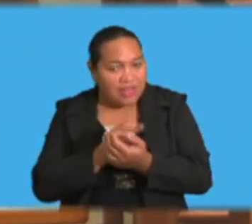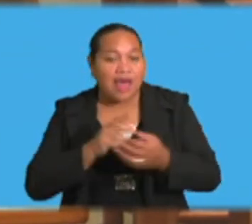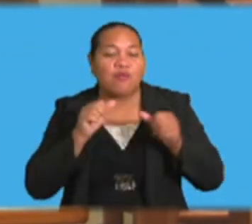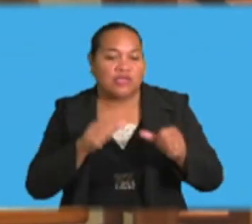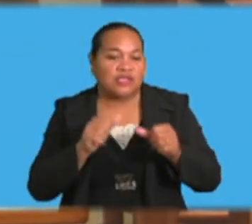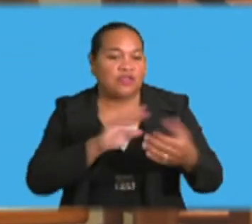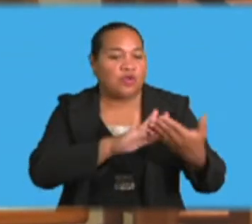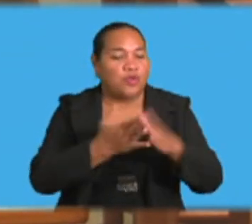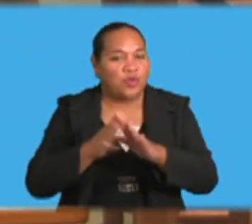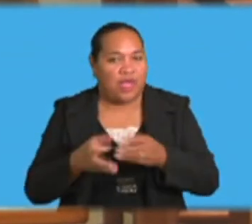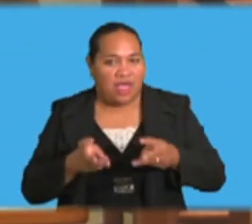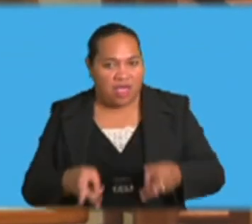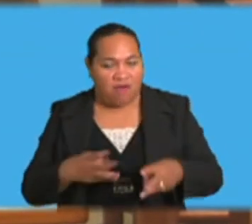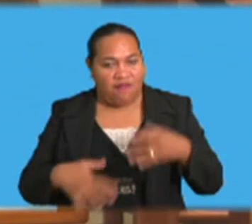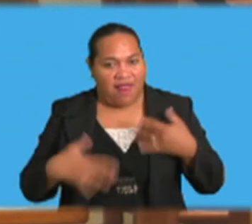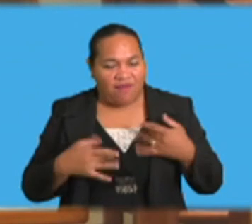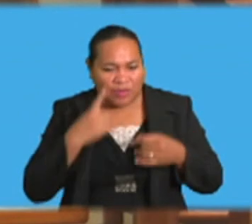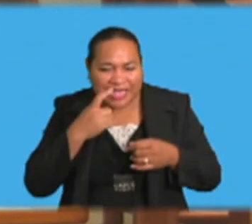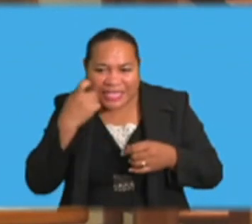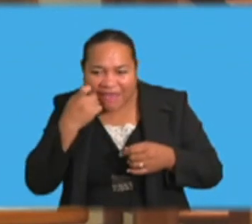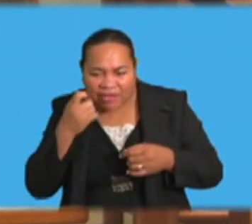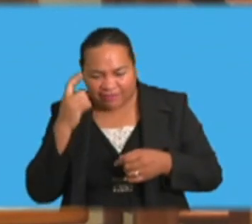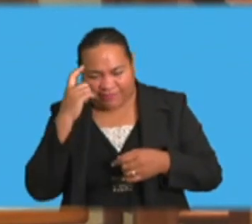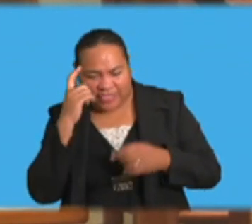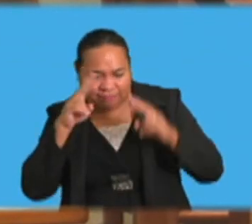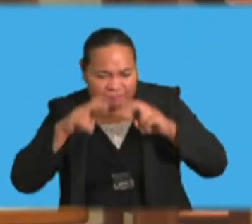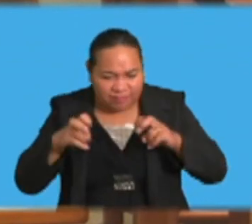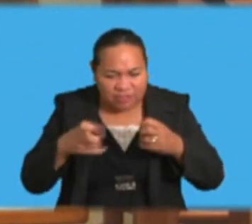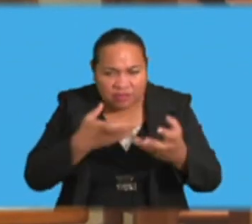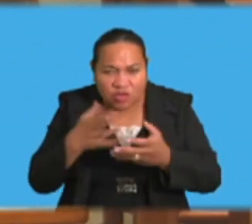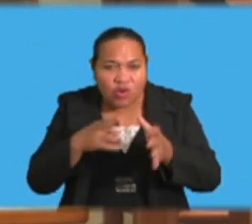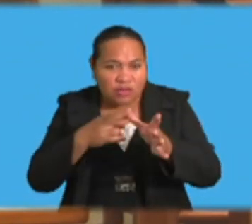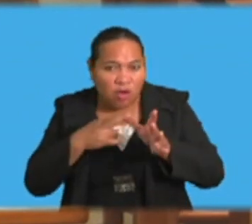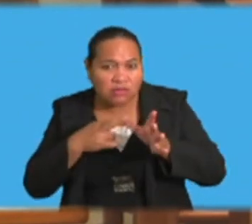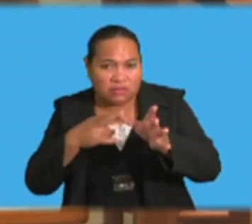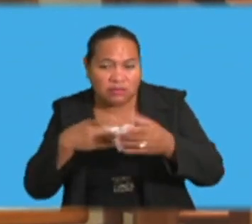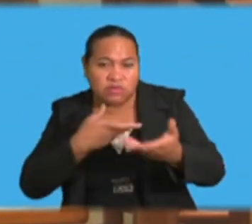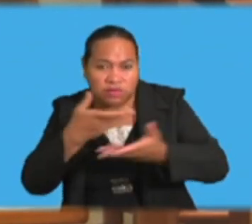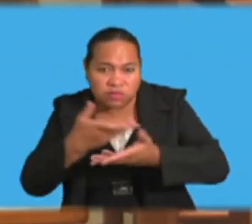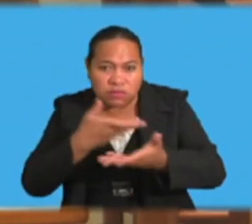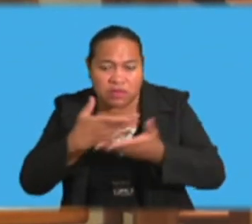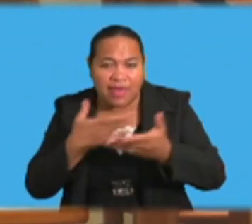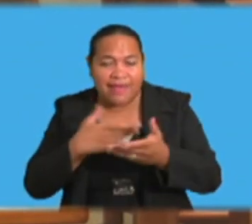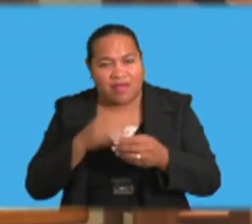of life. After careful consideration and responses to questions directed at human rights professionals in the